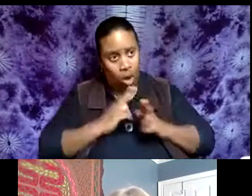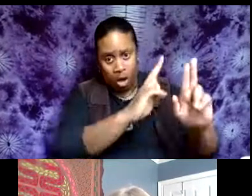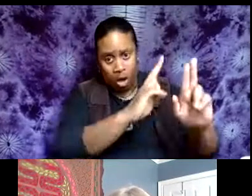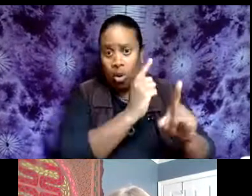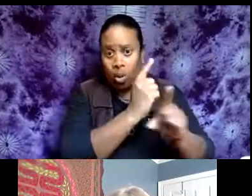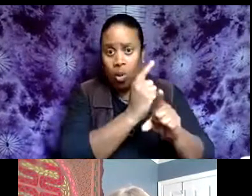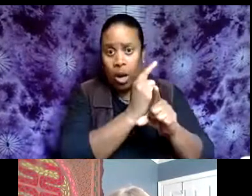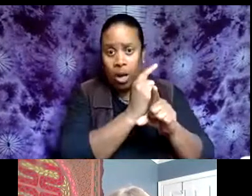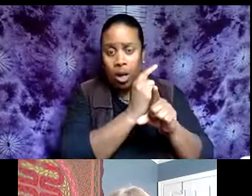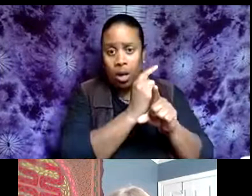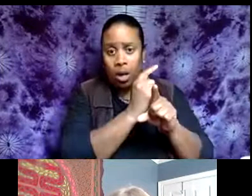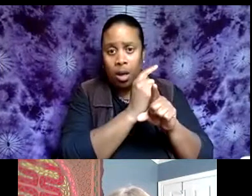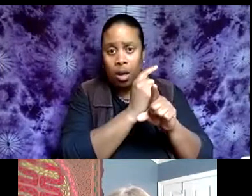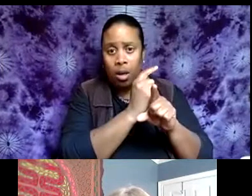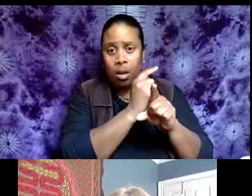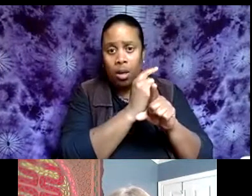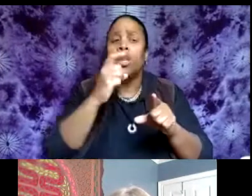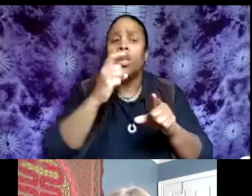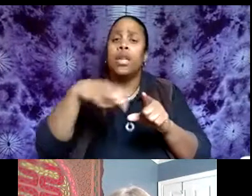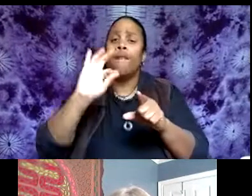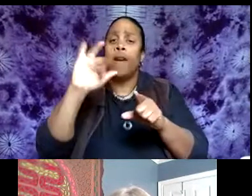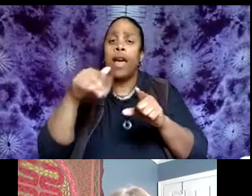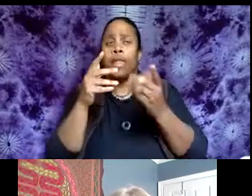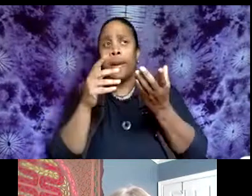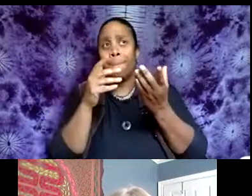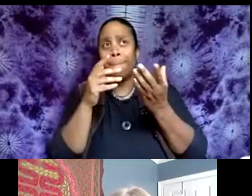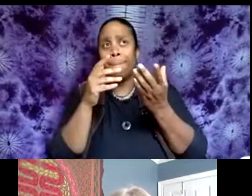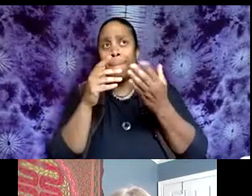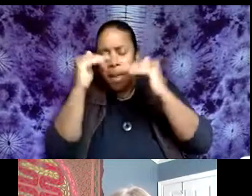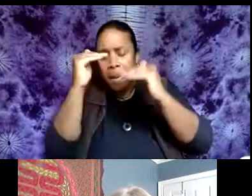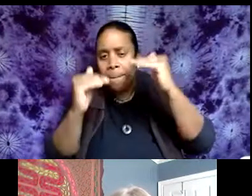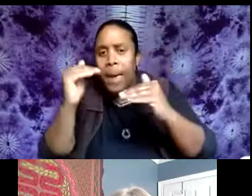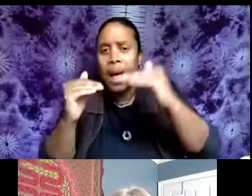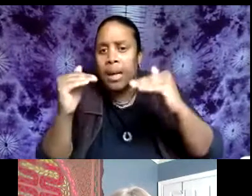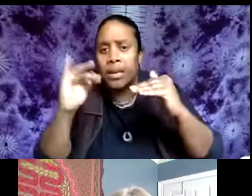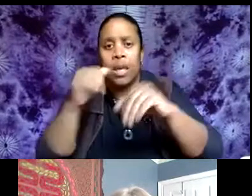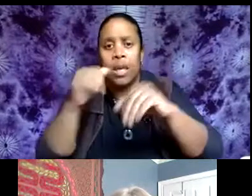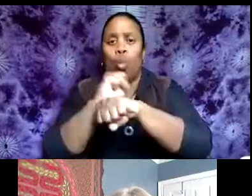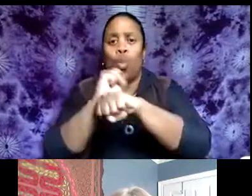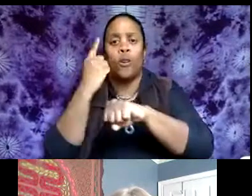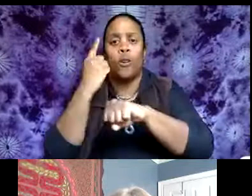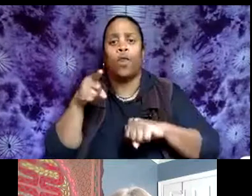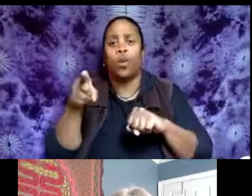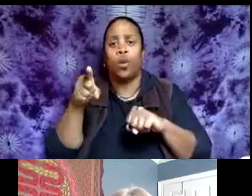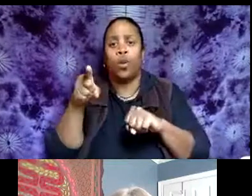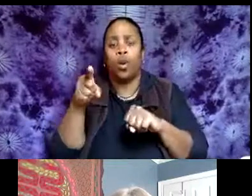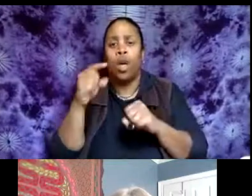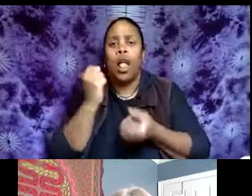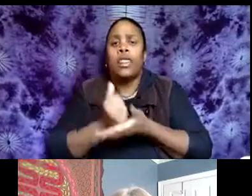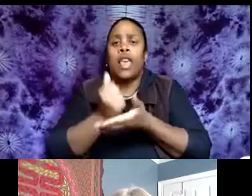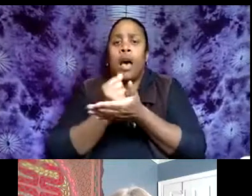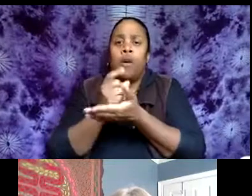have to find that boundary that works for you, that allows you to still